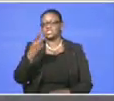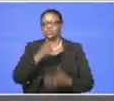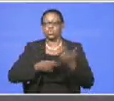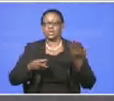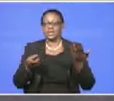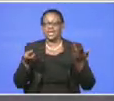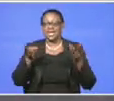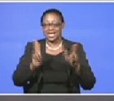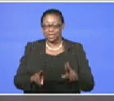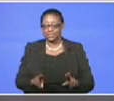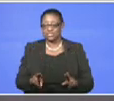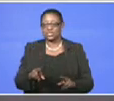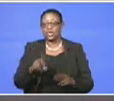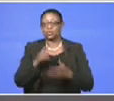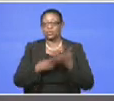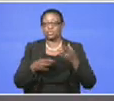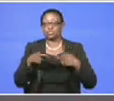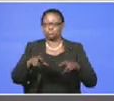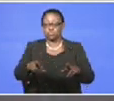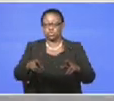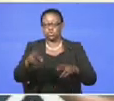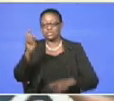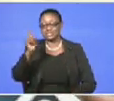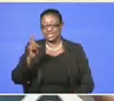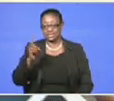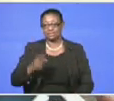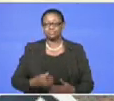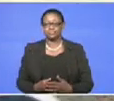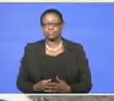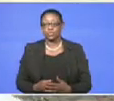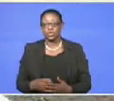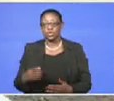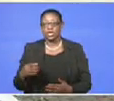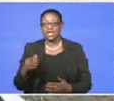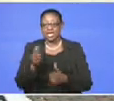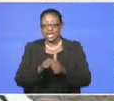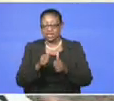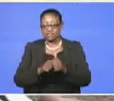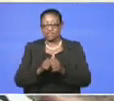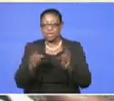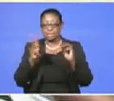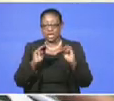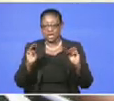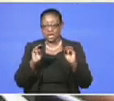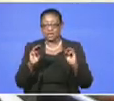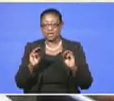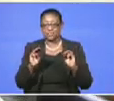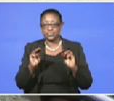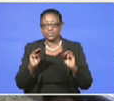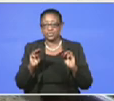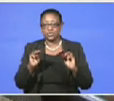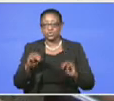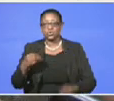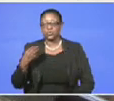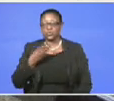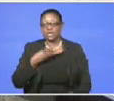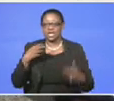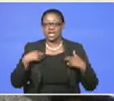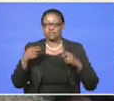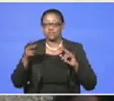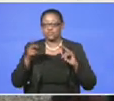nature of the work. You know, we have an exercise that goes on here every Monday where we have all the utility companies that come